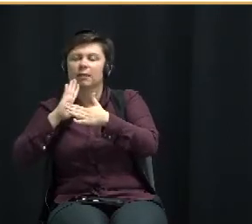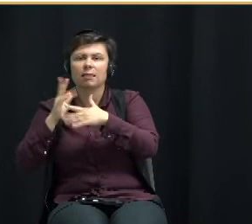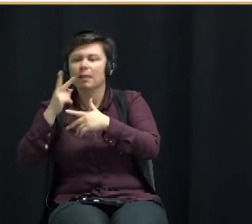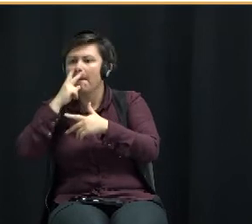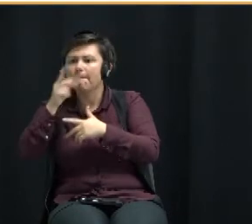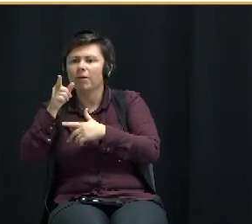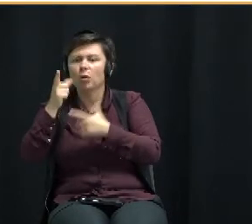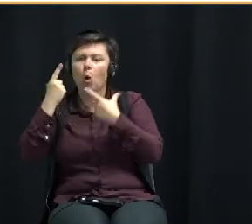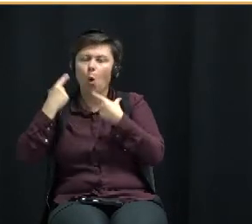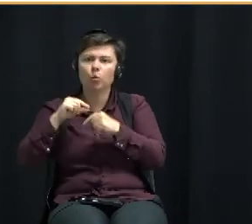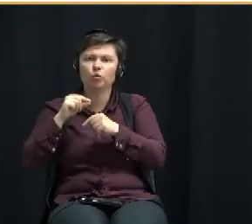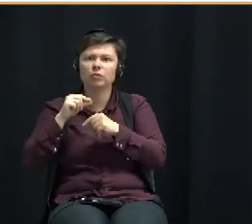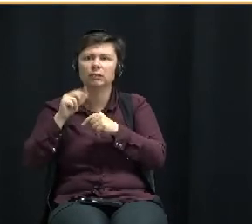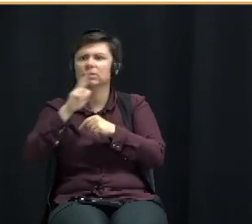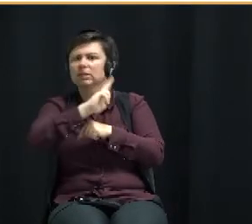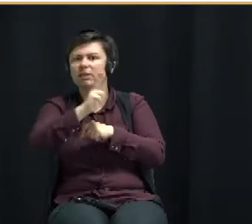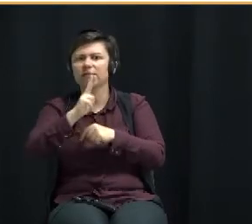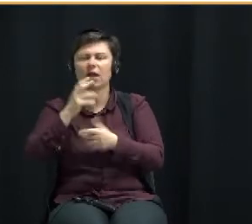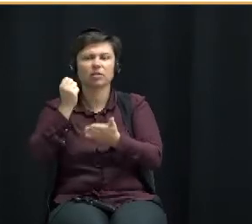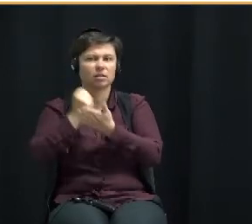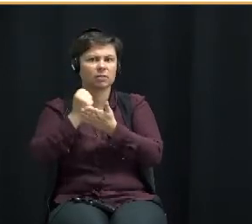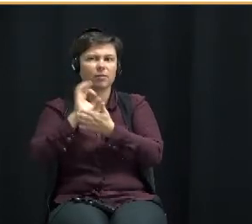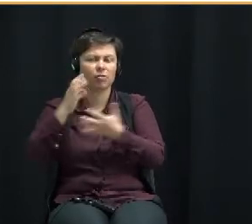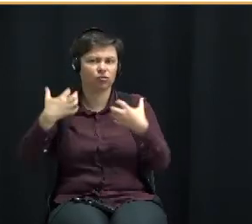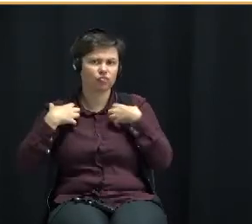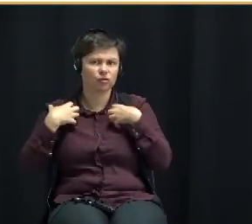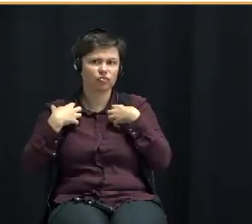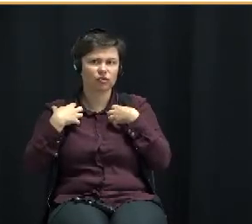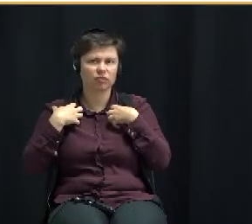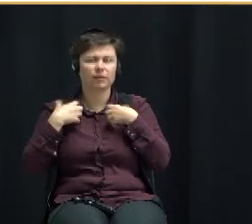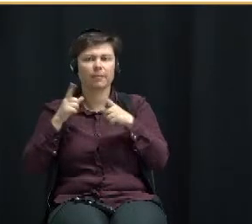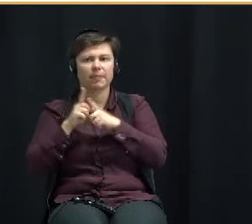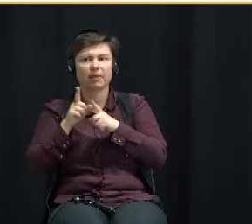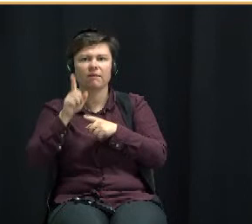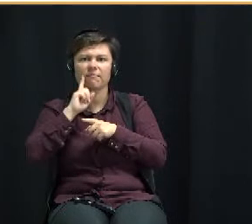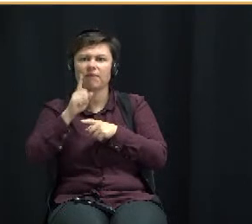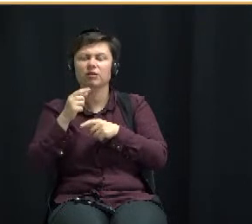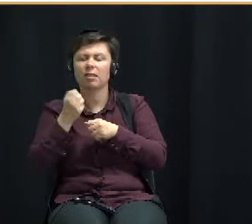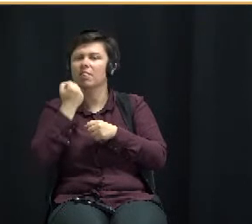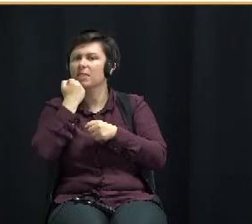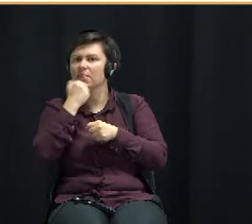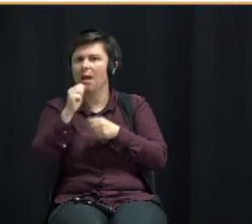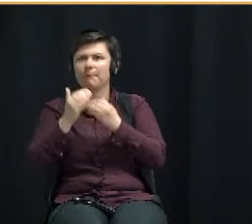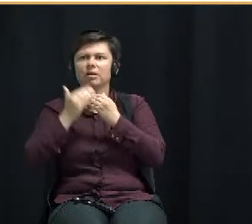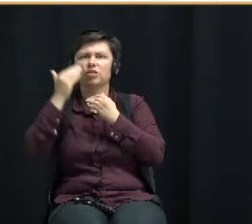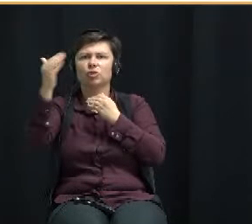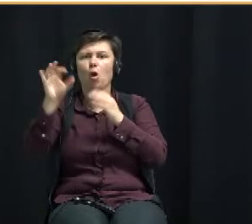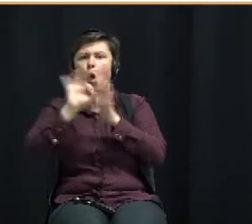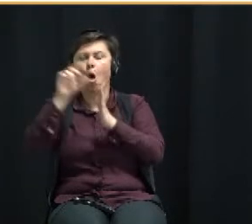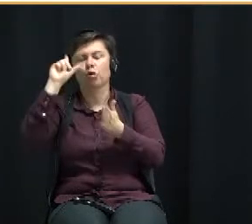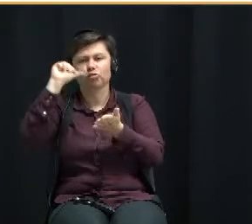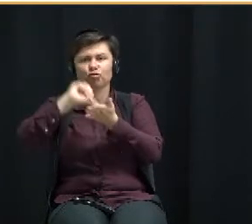life. Okay. Next slide. Next, please. Yes, please. So